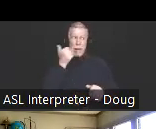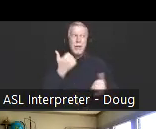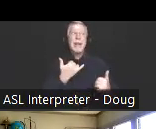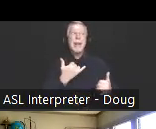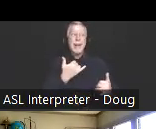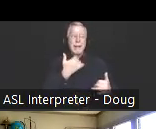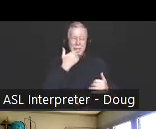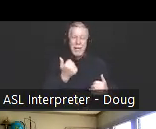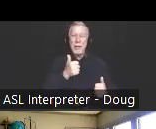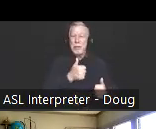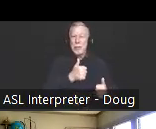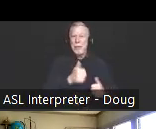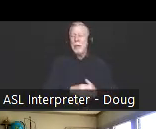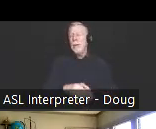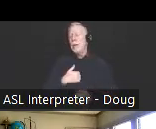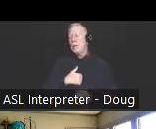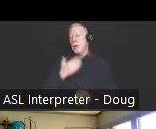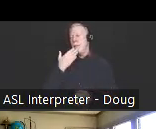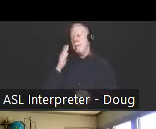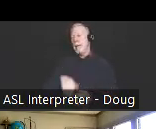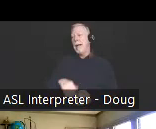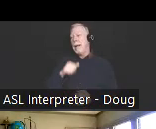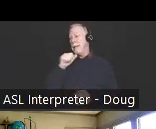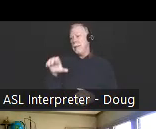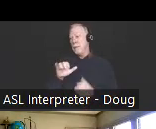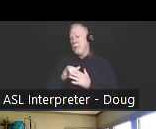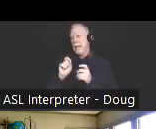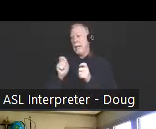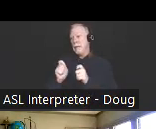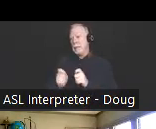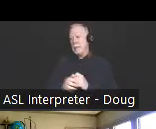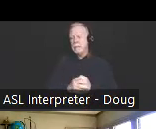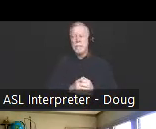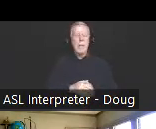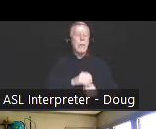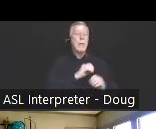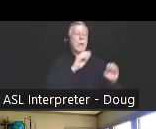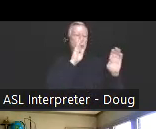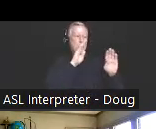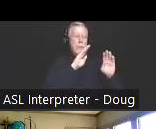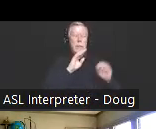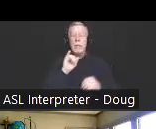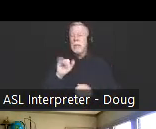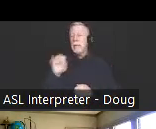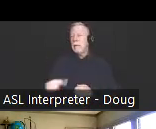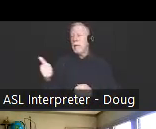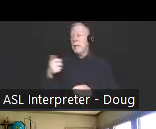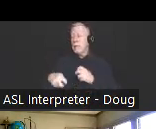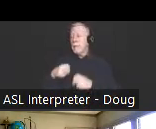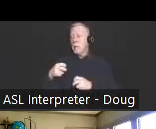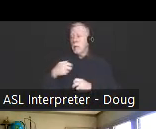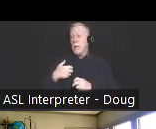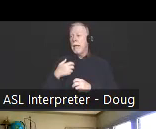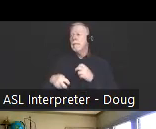Sorry Thank you. about that. Didn't do that adjustment. No Thank worries. you. If other people are having technical hearing